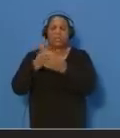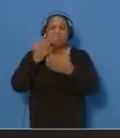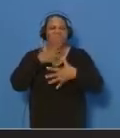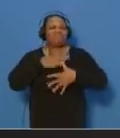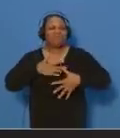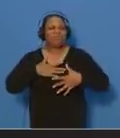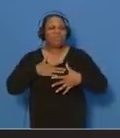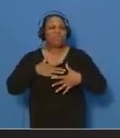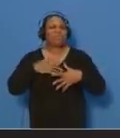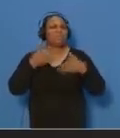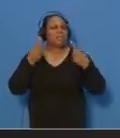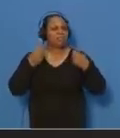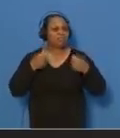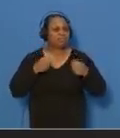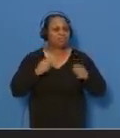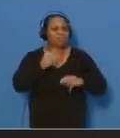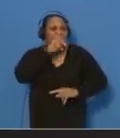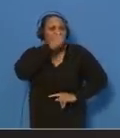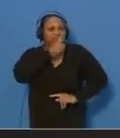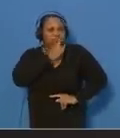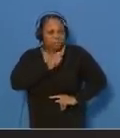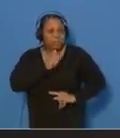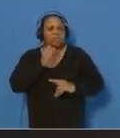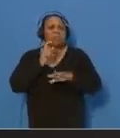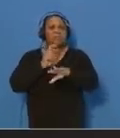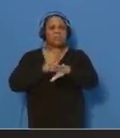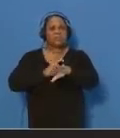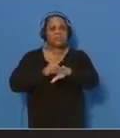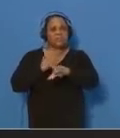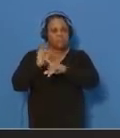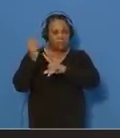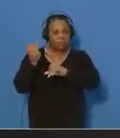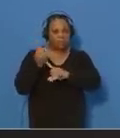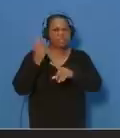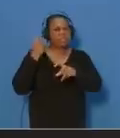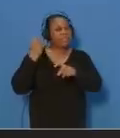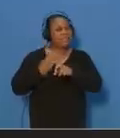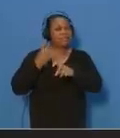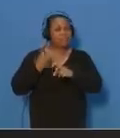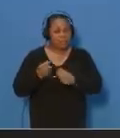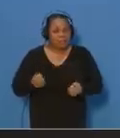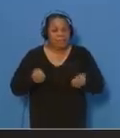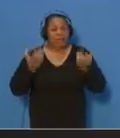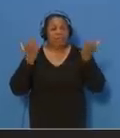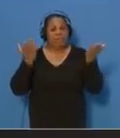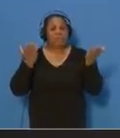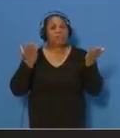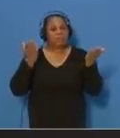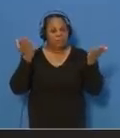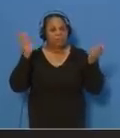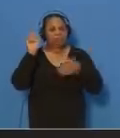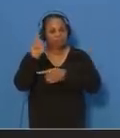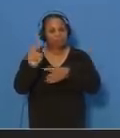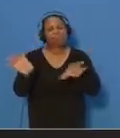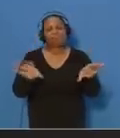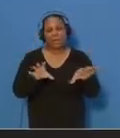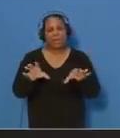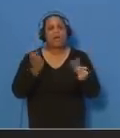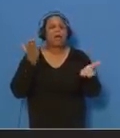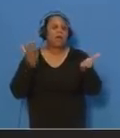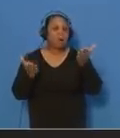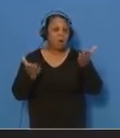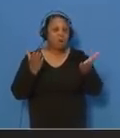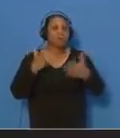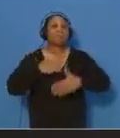testing times, but the reality is that there are some difficult sacrifices that must be made. However, we